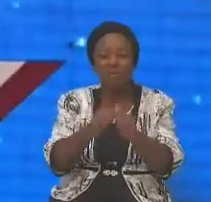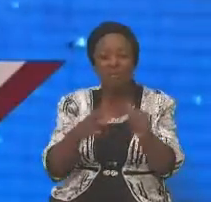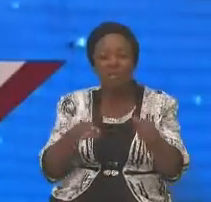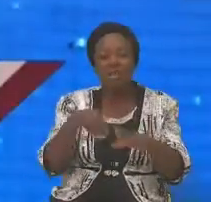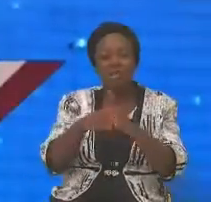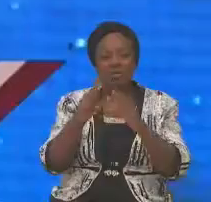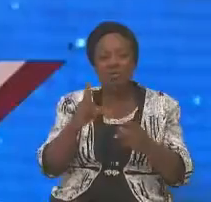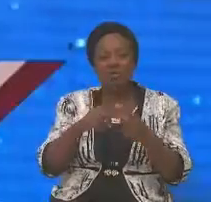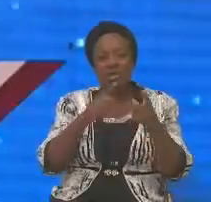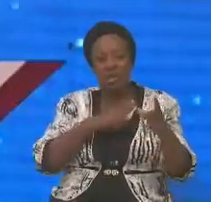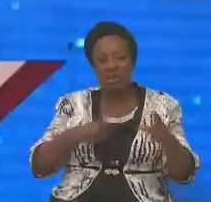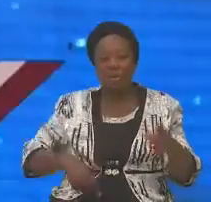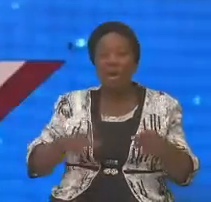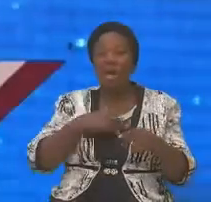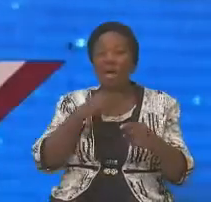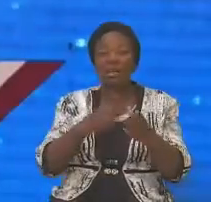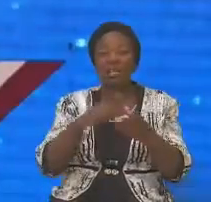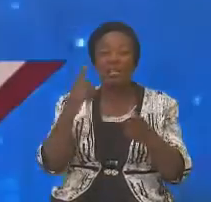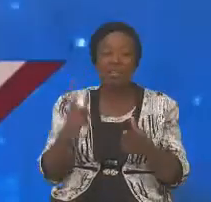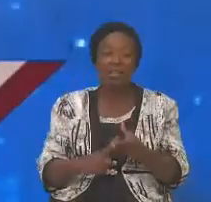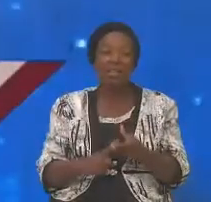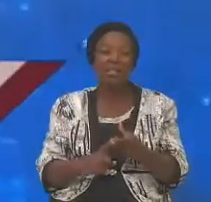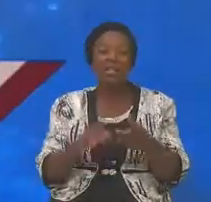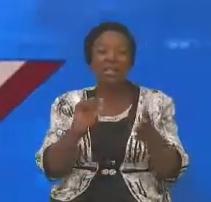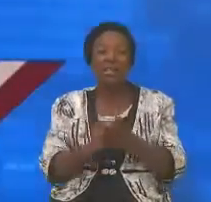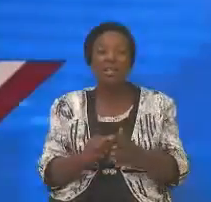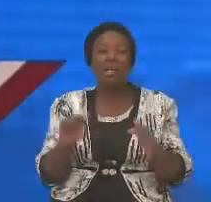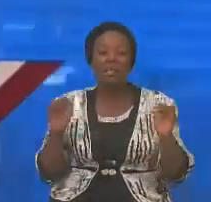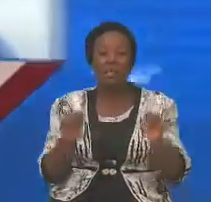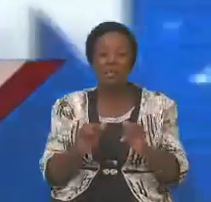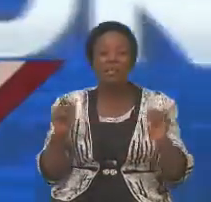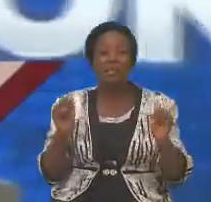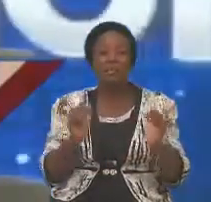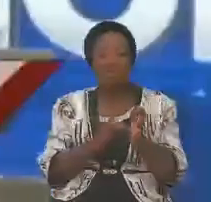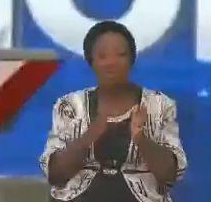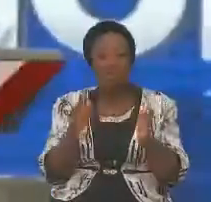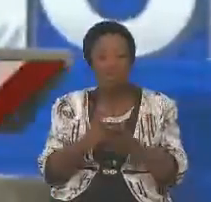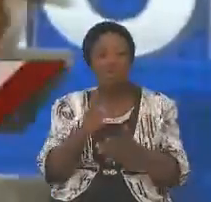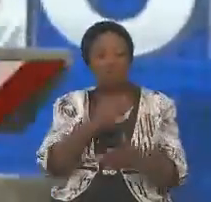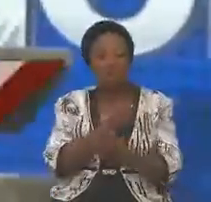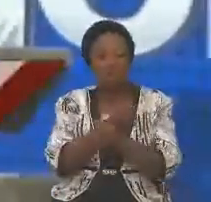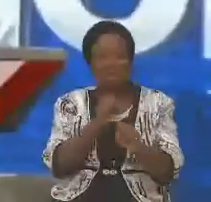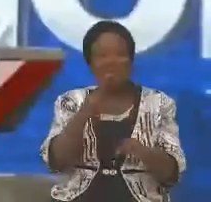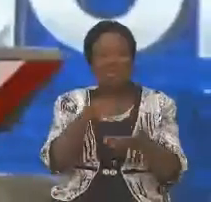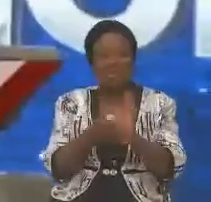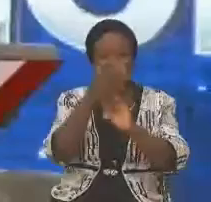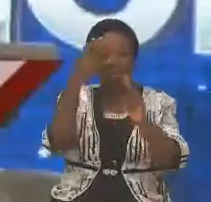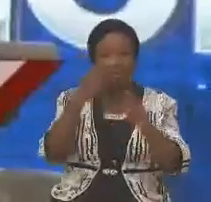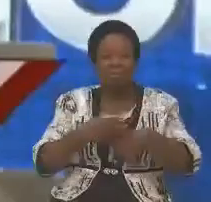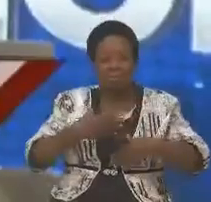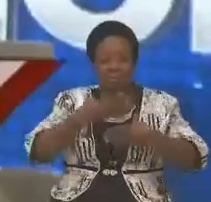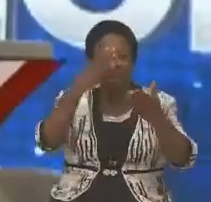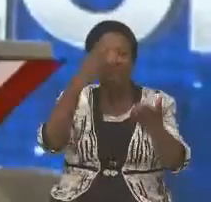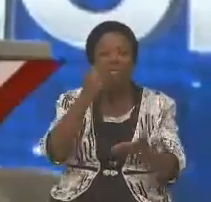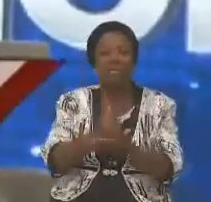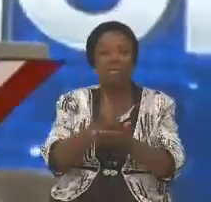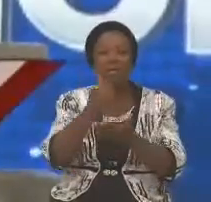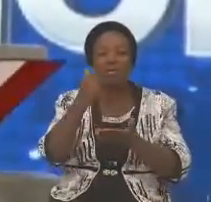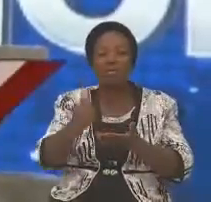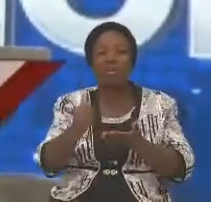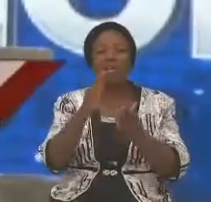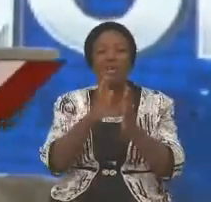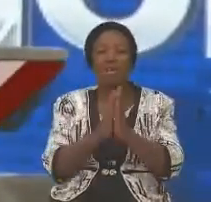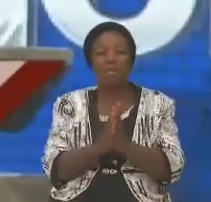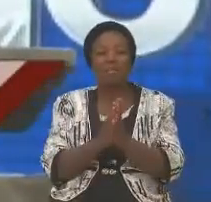soul, everything within you, you give to the Lord. As you are saved, you are secured. Give me a